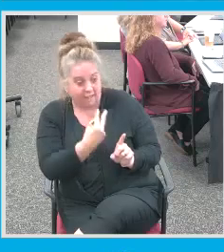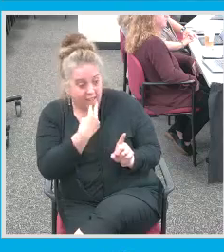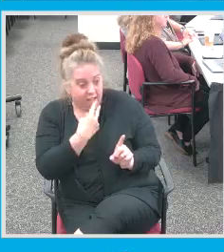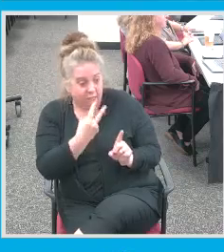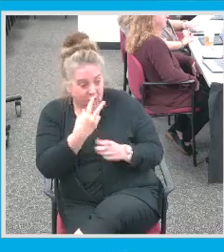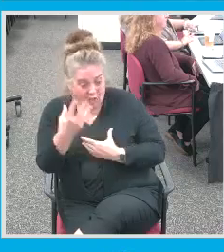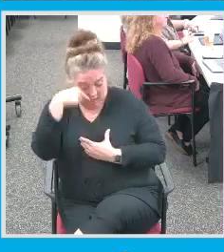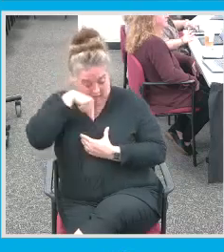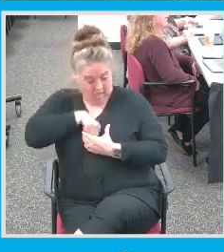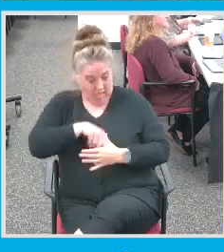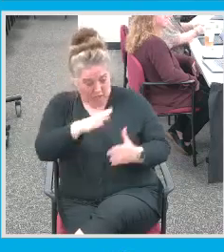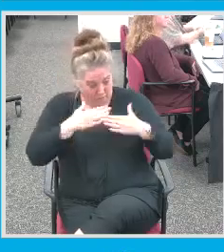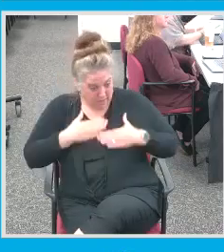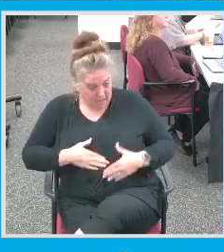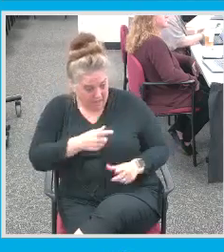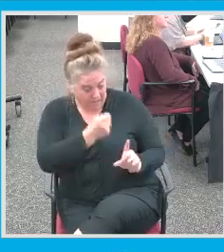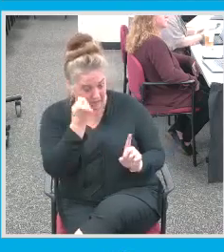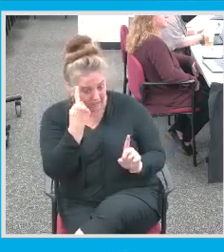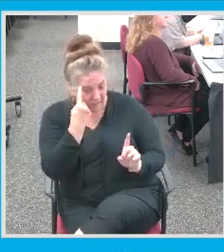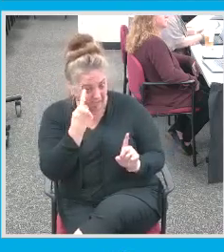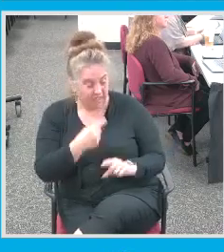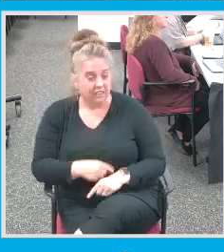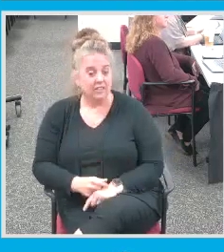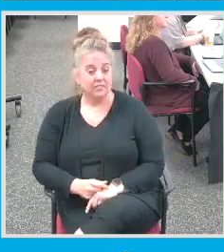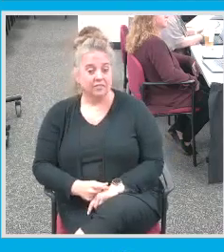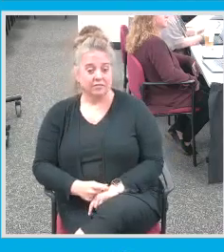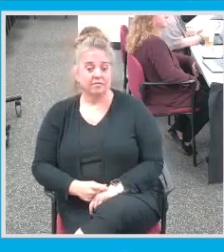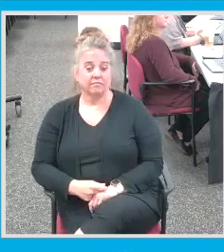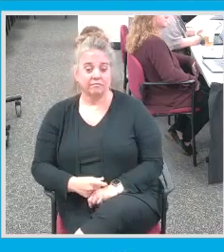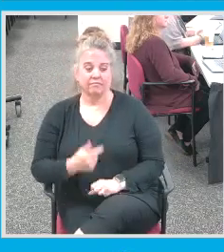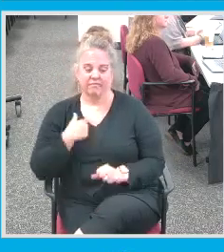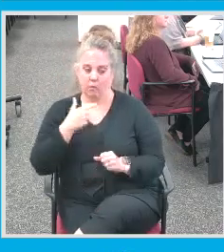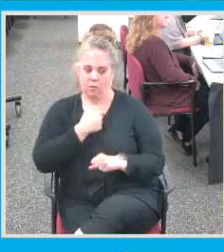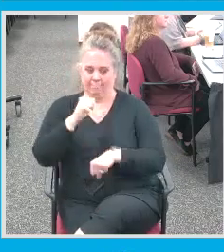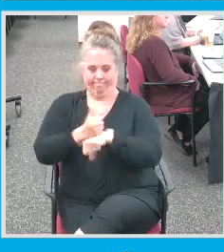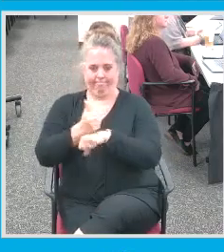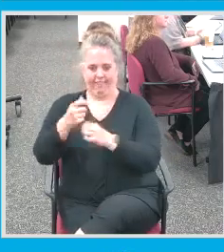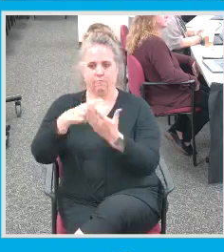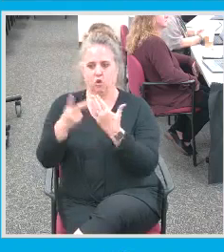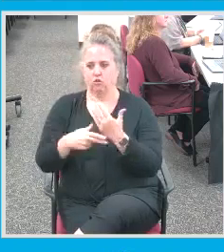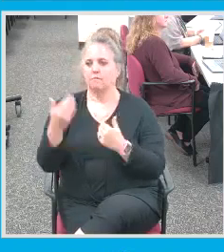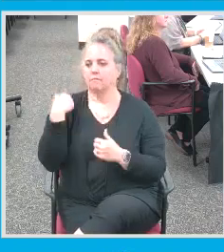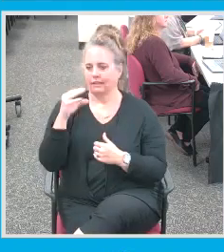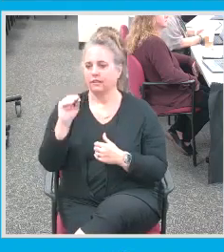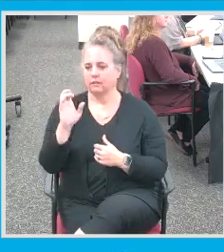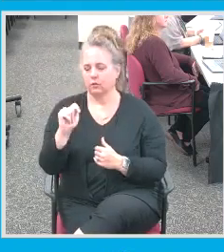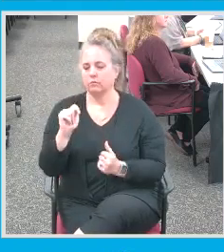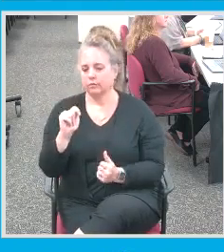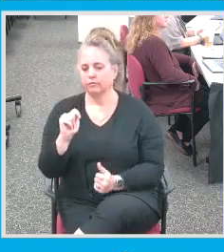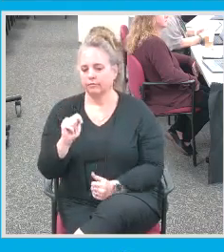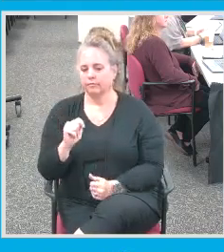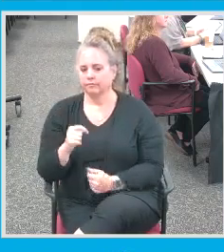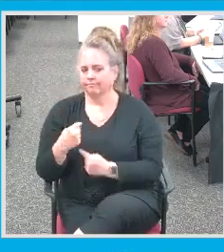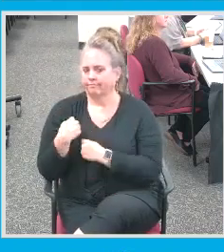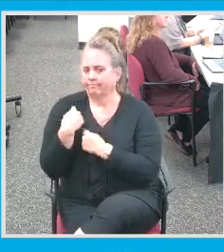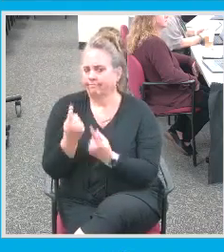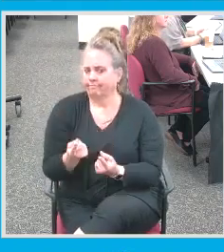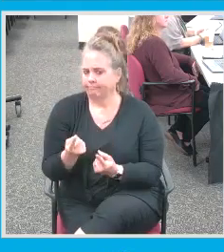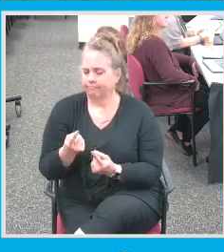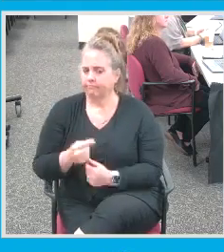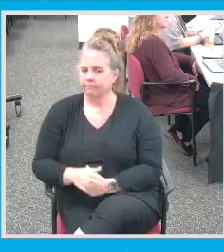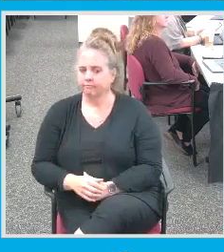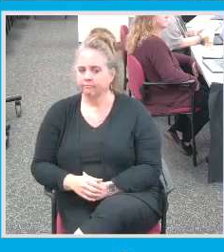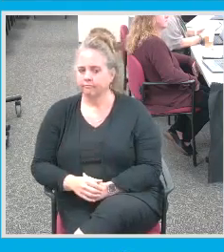time we implemented it in October to last week, we've had about 30 of our students go through the